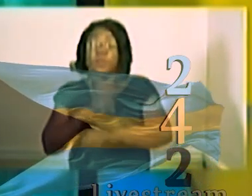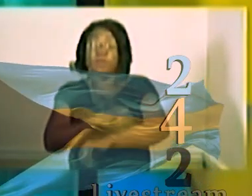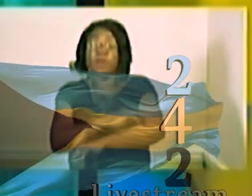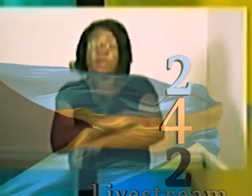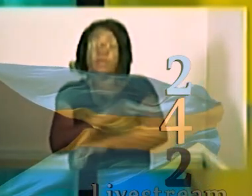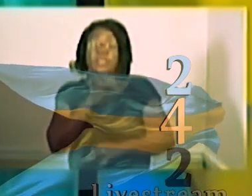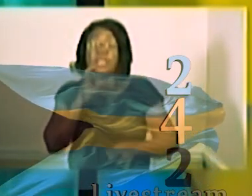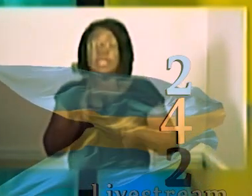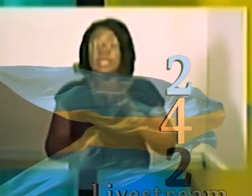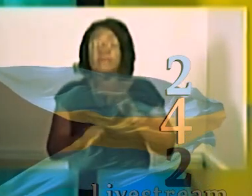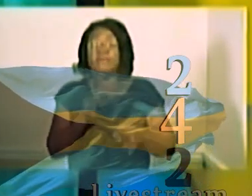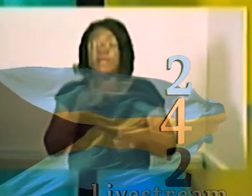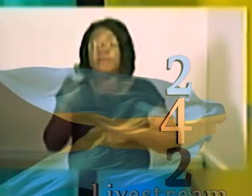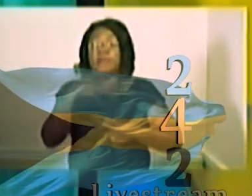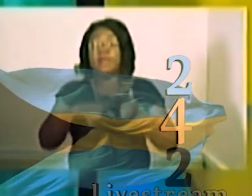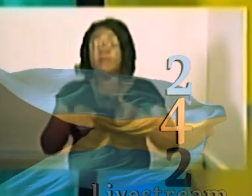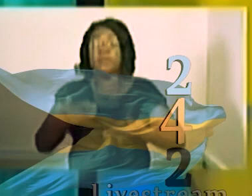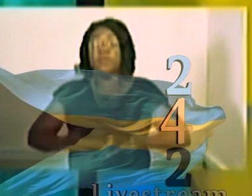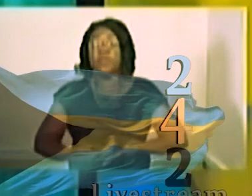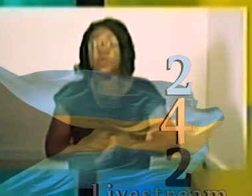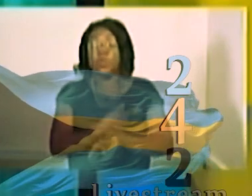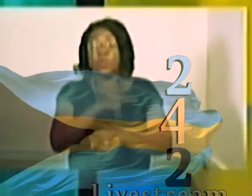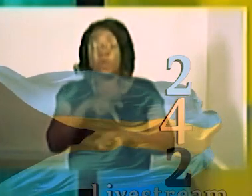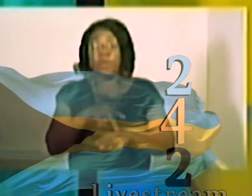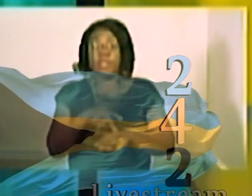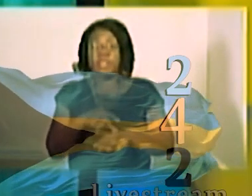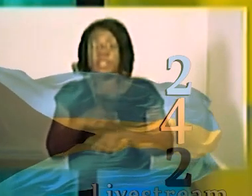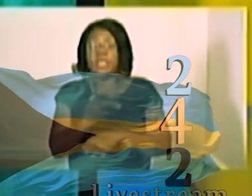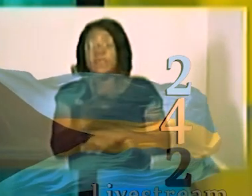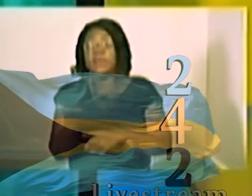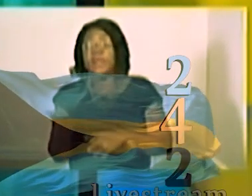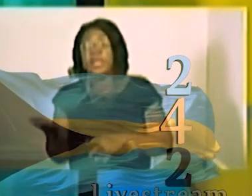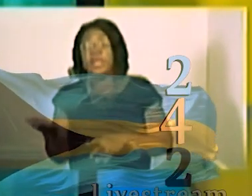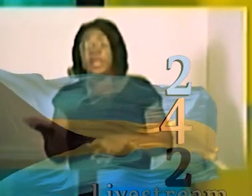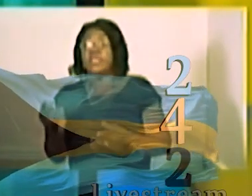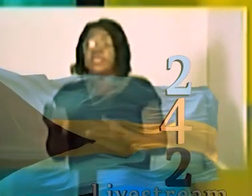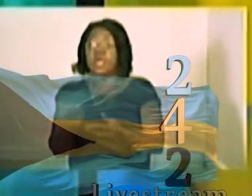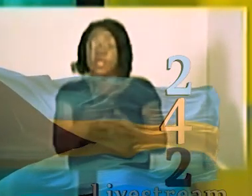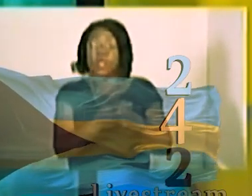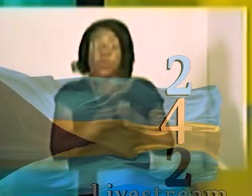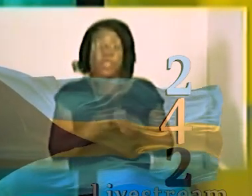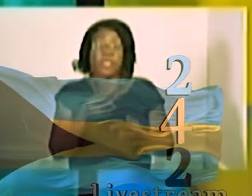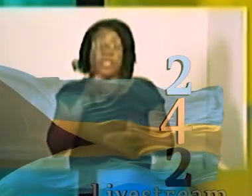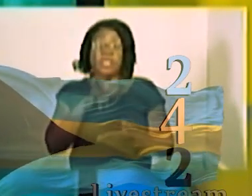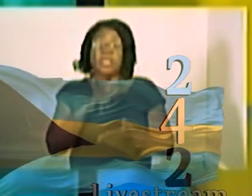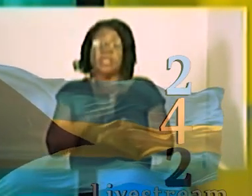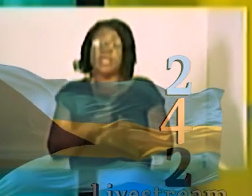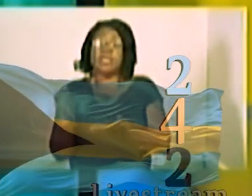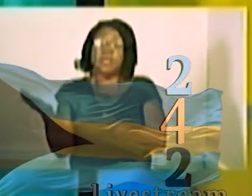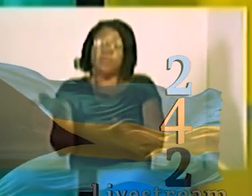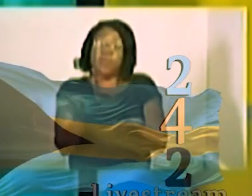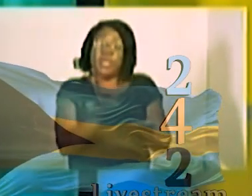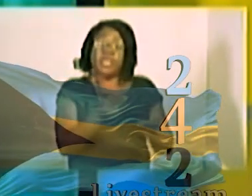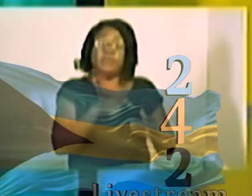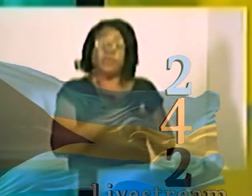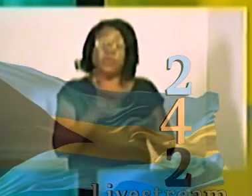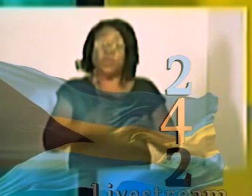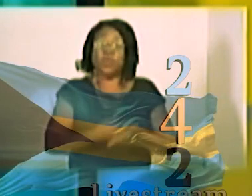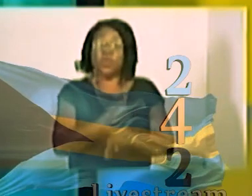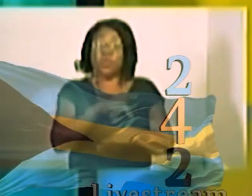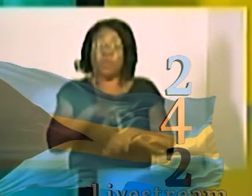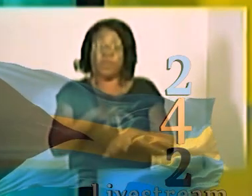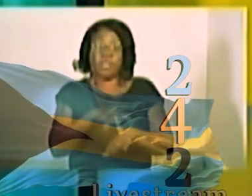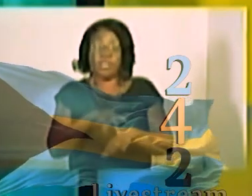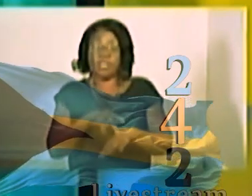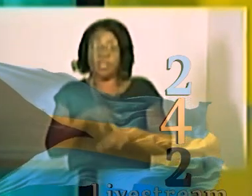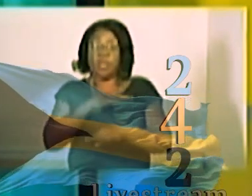have to come into a hospital setting, isolated on the island if necessary, so that they can be assessed. So all the